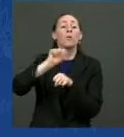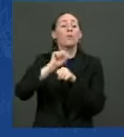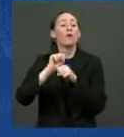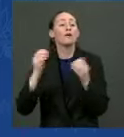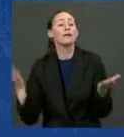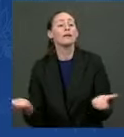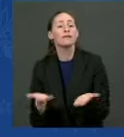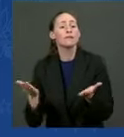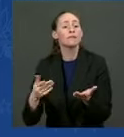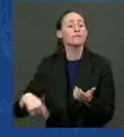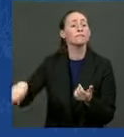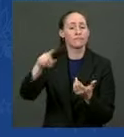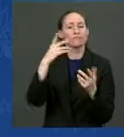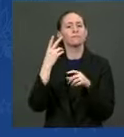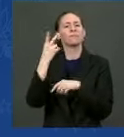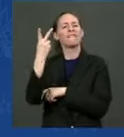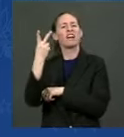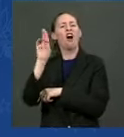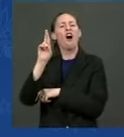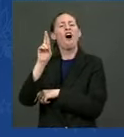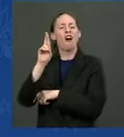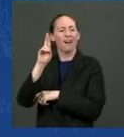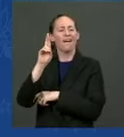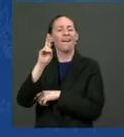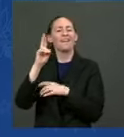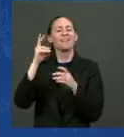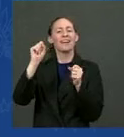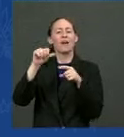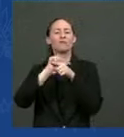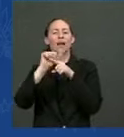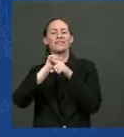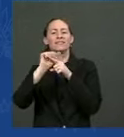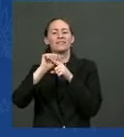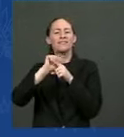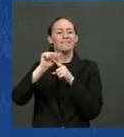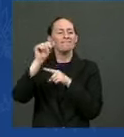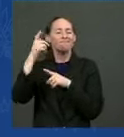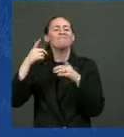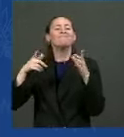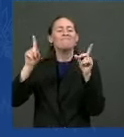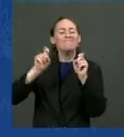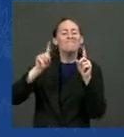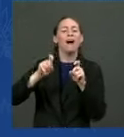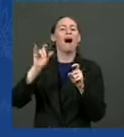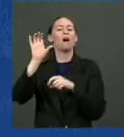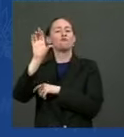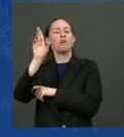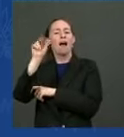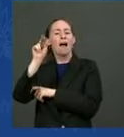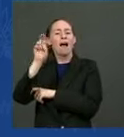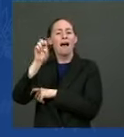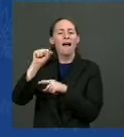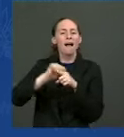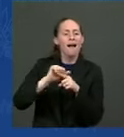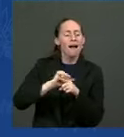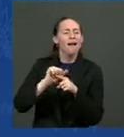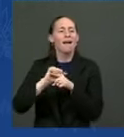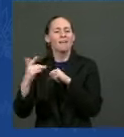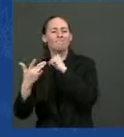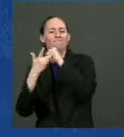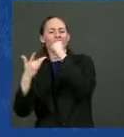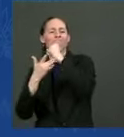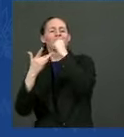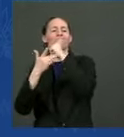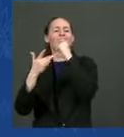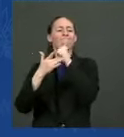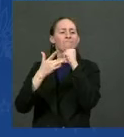master operating a crane. They learn how to deal with drones, to look underneath bridges and so on. Where young people in Michigan